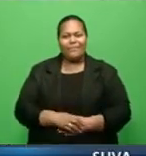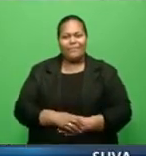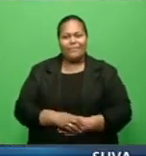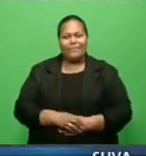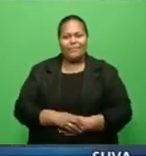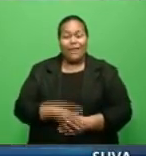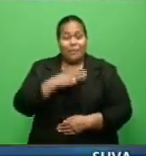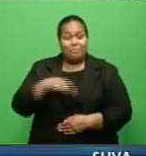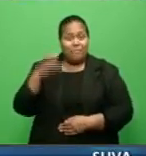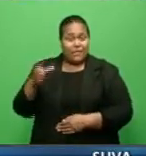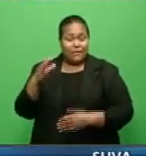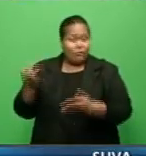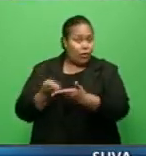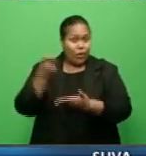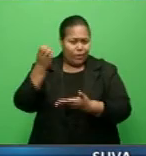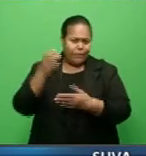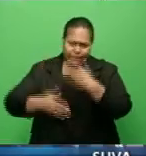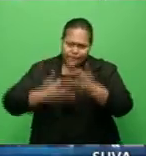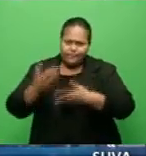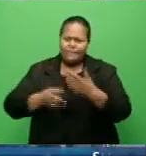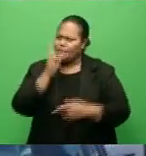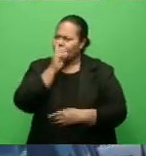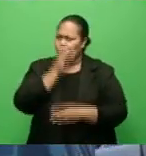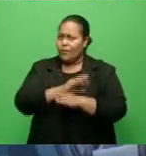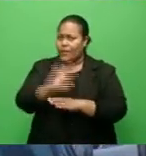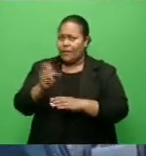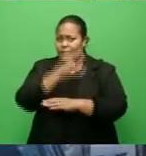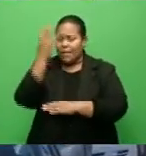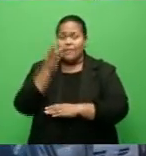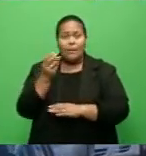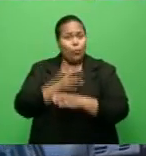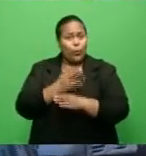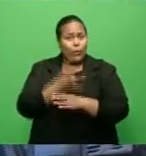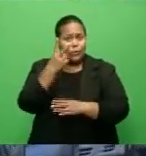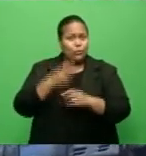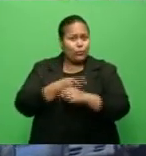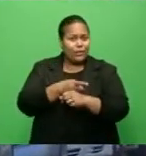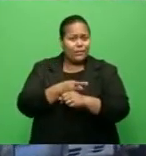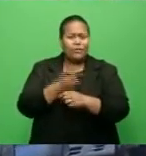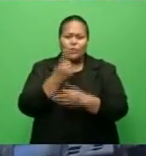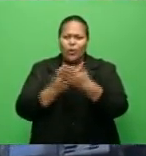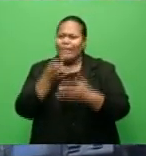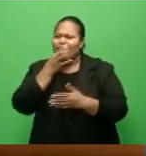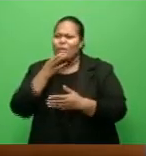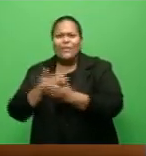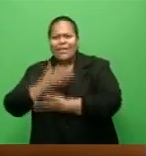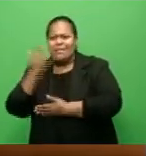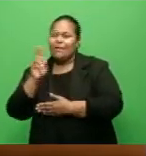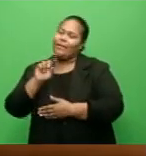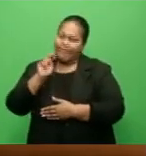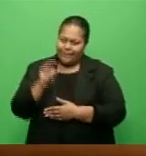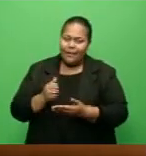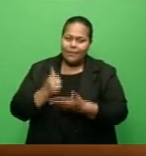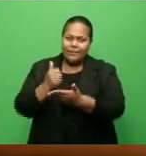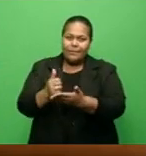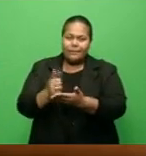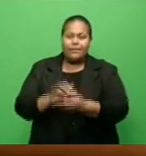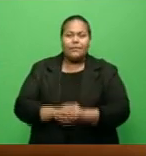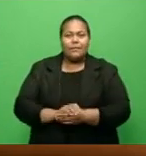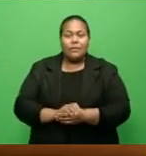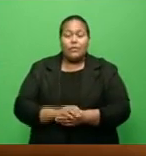says people may work every day. Some are working just for 2 weeks or couple of days and they need assistance. As a start, this assistance to the